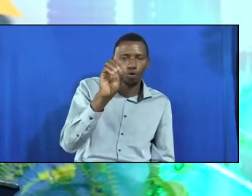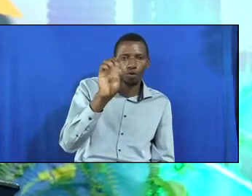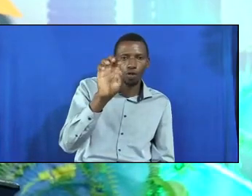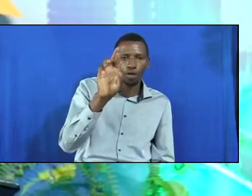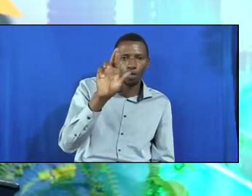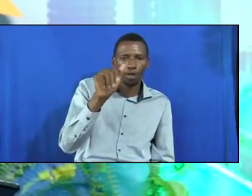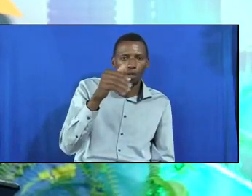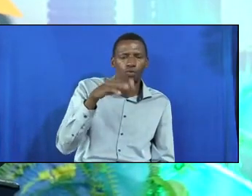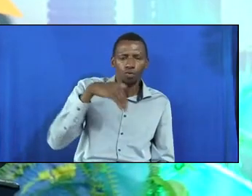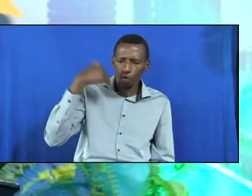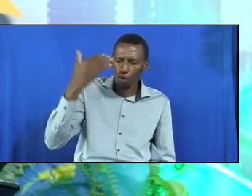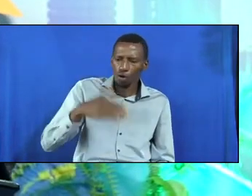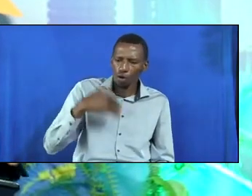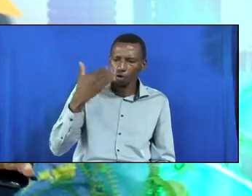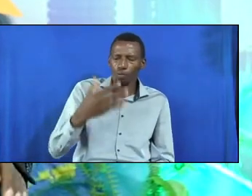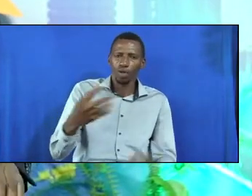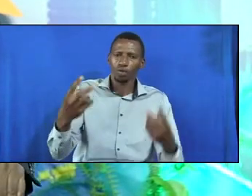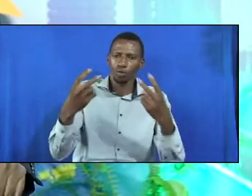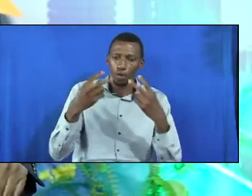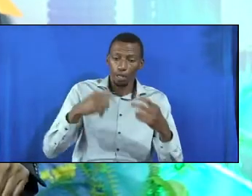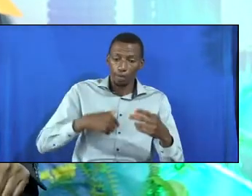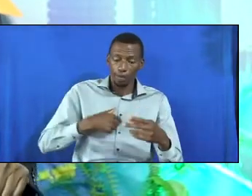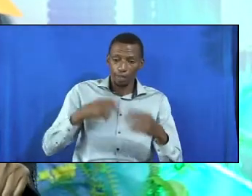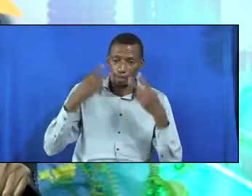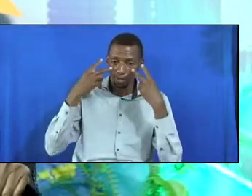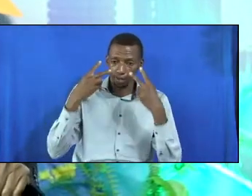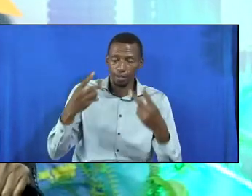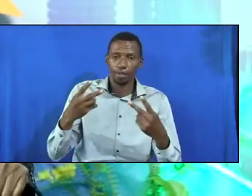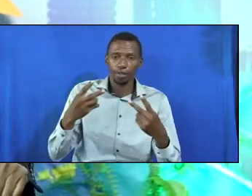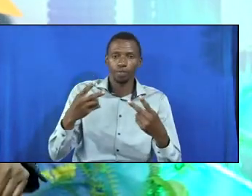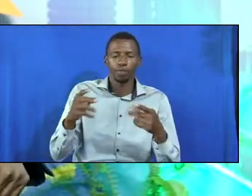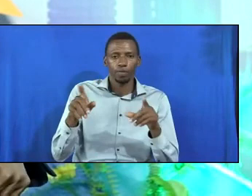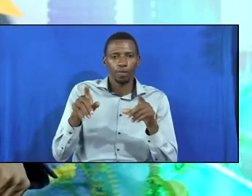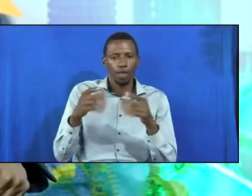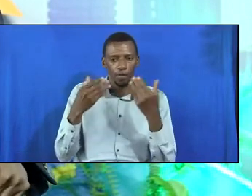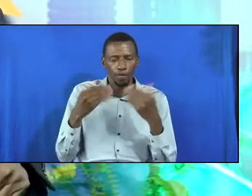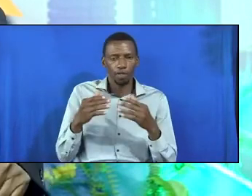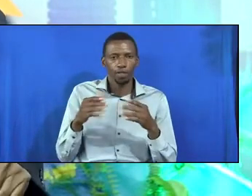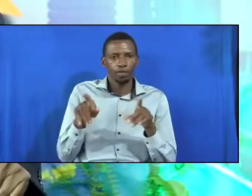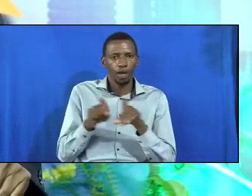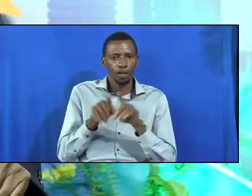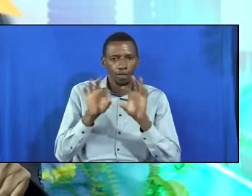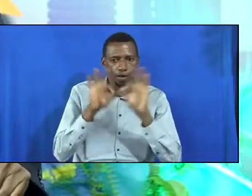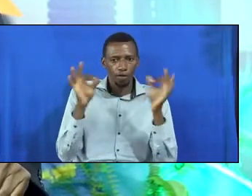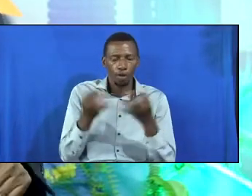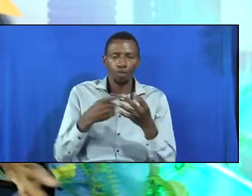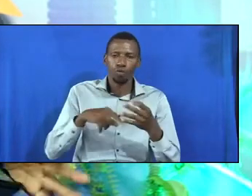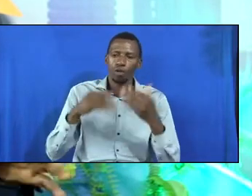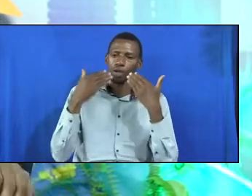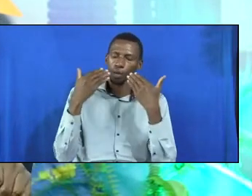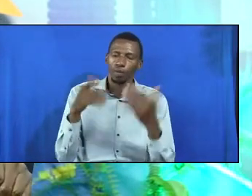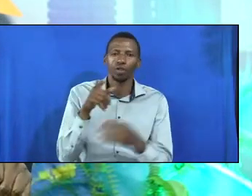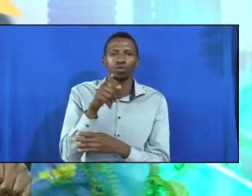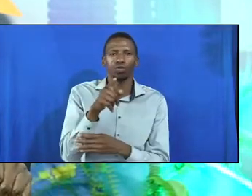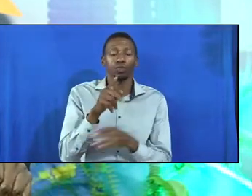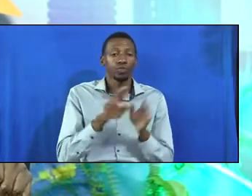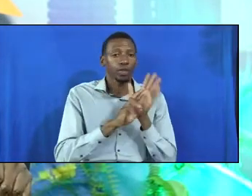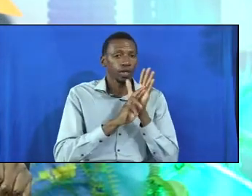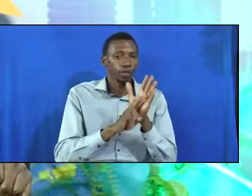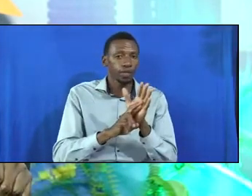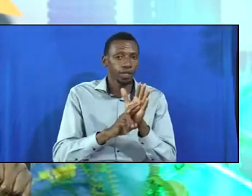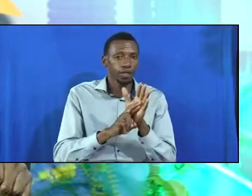come to my attention. And as a family, I appreciate you. And on behalf of New Life, we appreciate